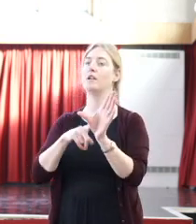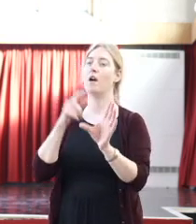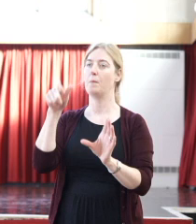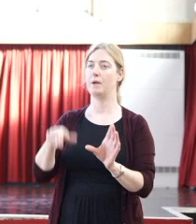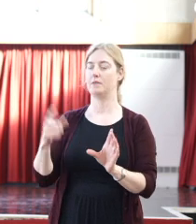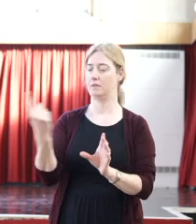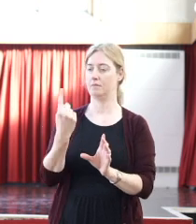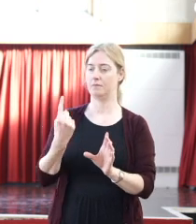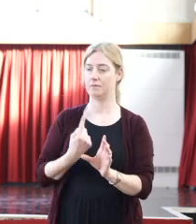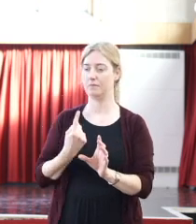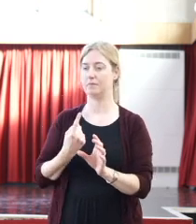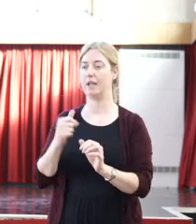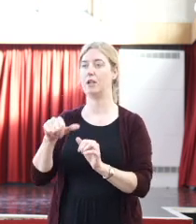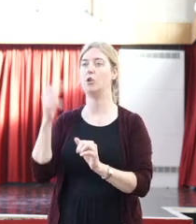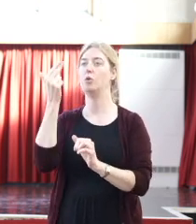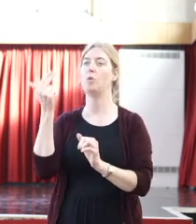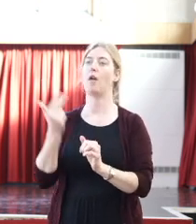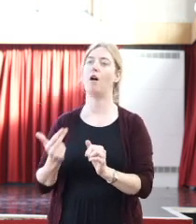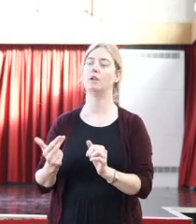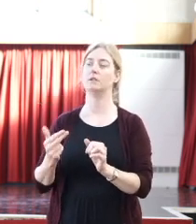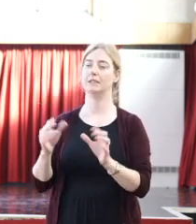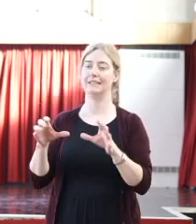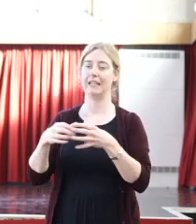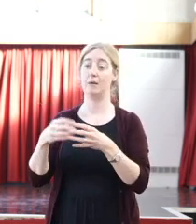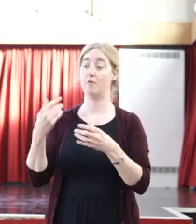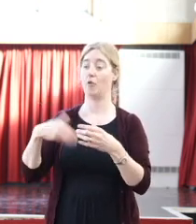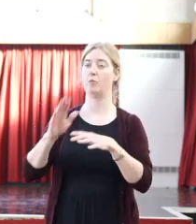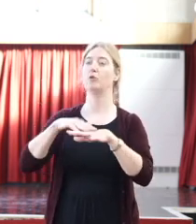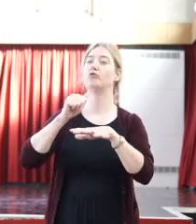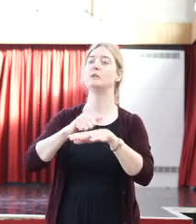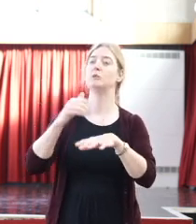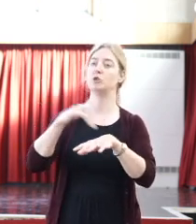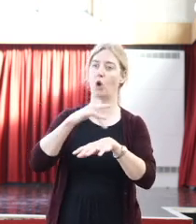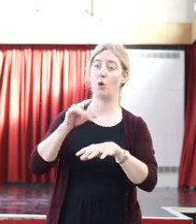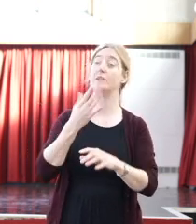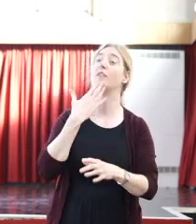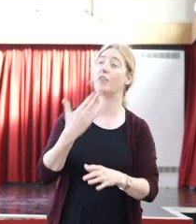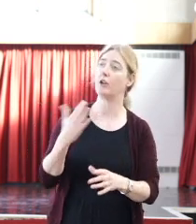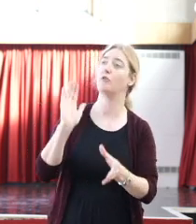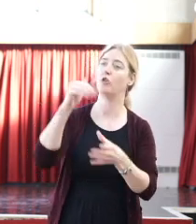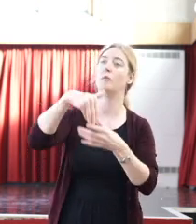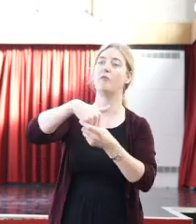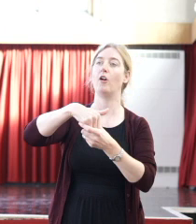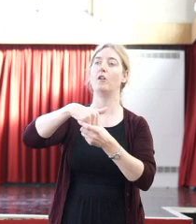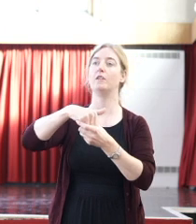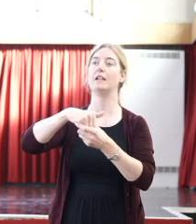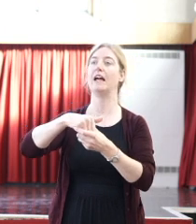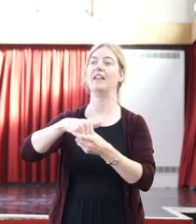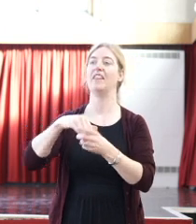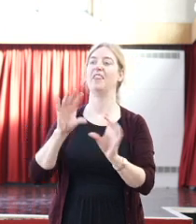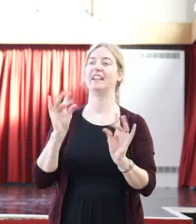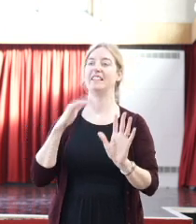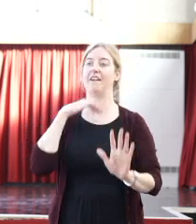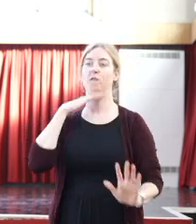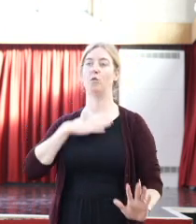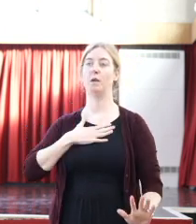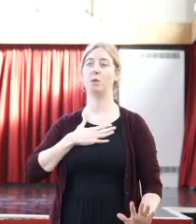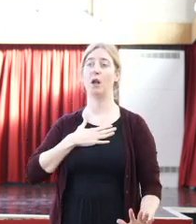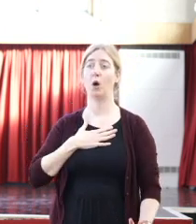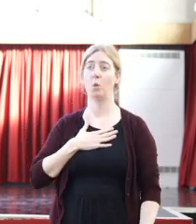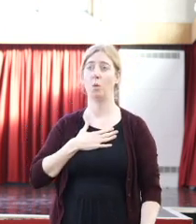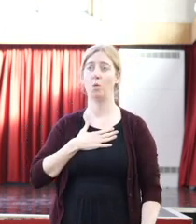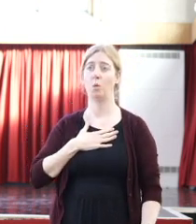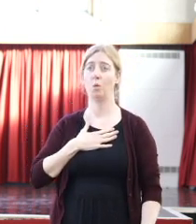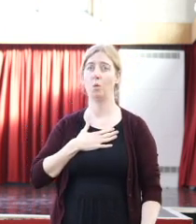team after a participatory Christmas show. He thanked us and said he wouldn't be back. The team looked somewhat